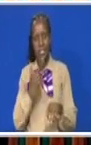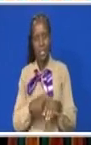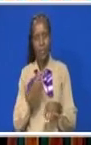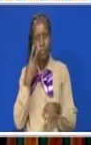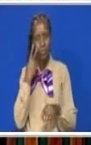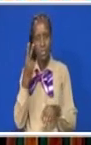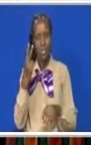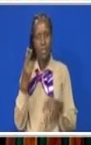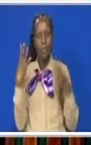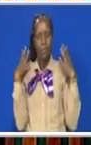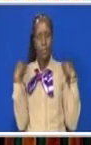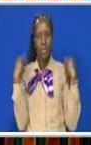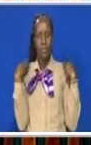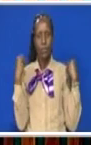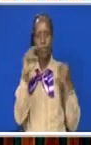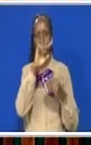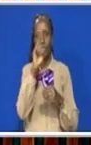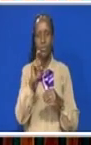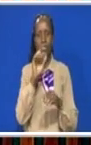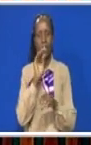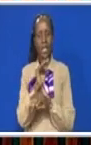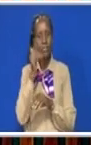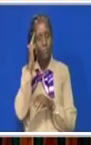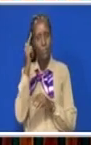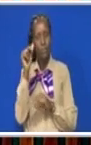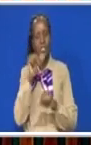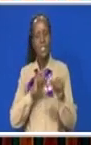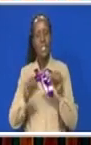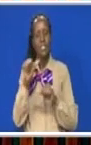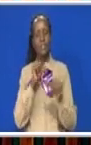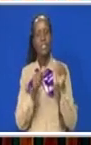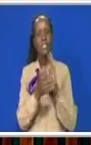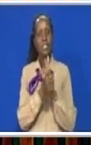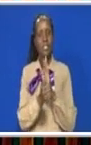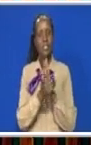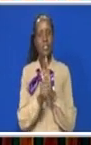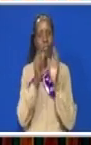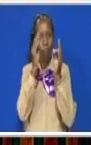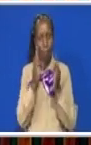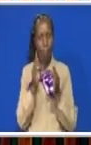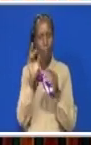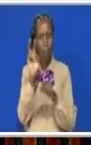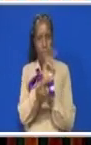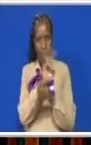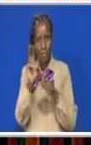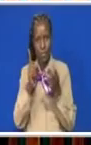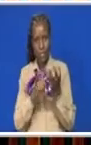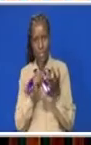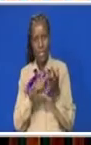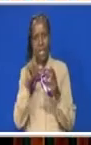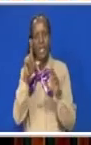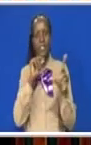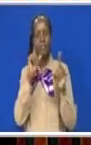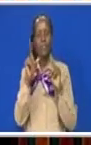you'll be tested on scientific skills of observation, identification,